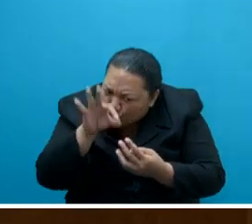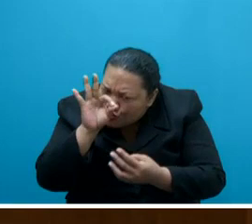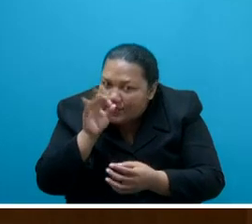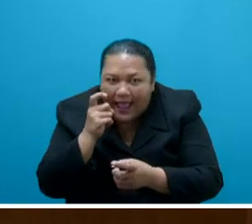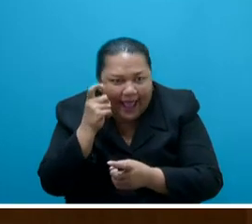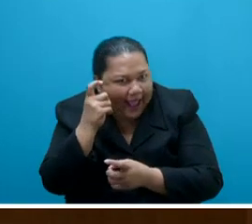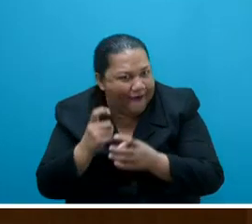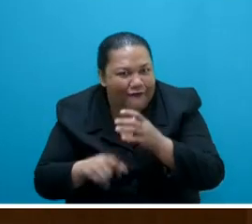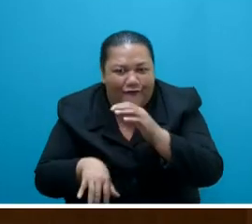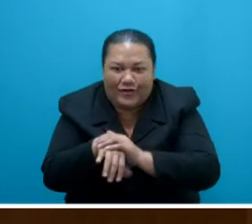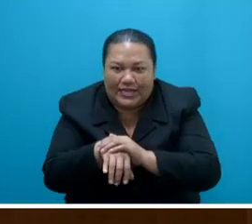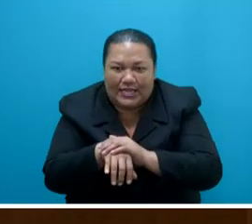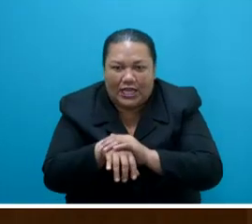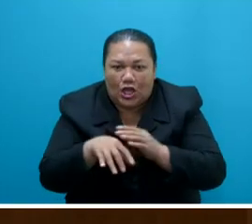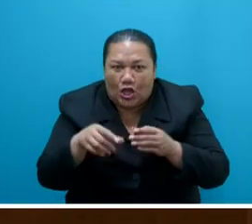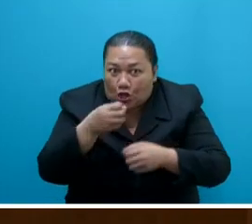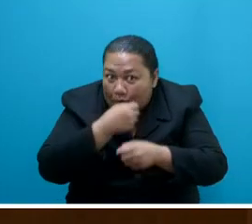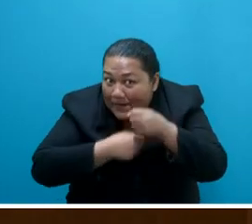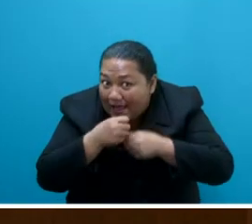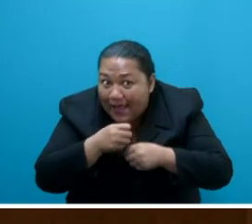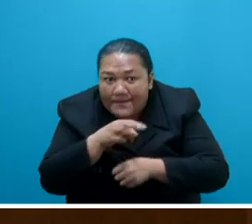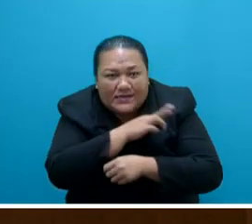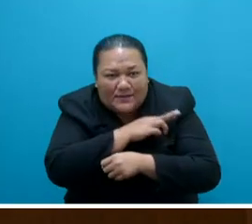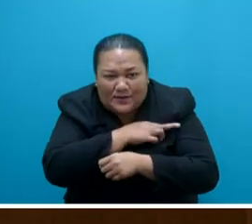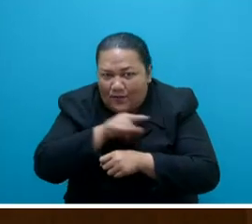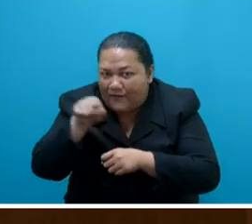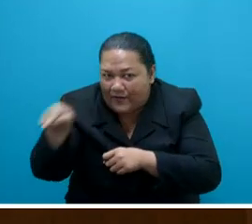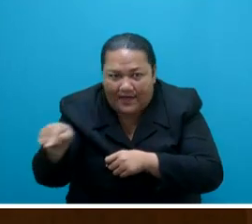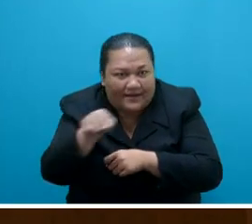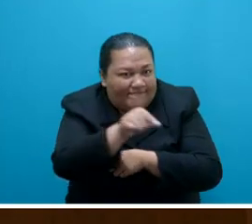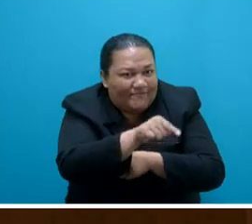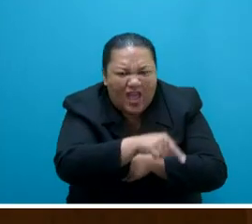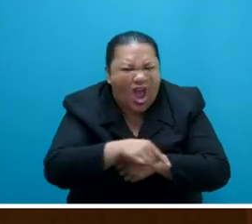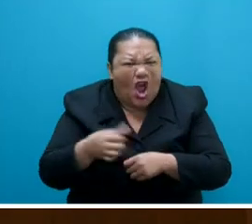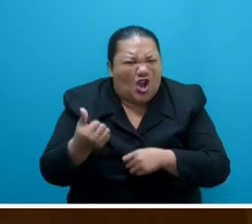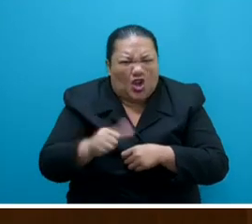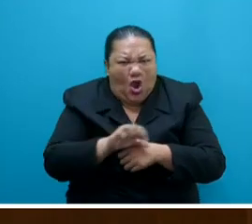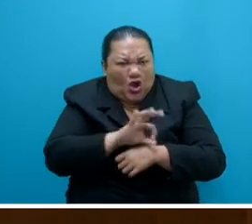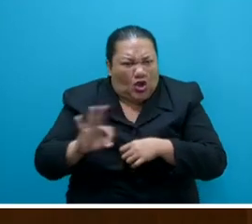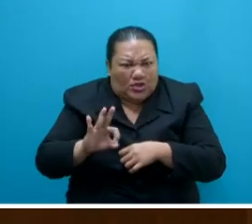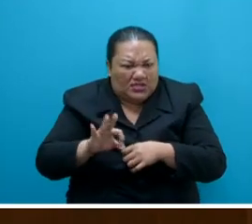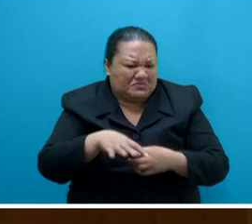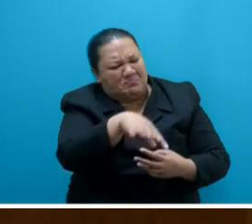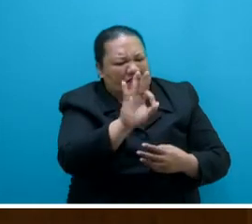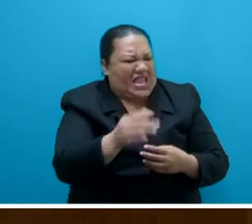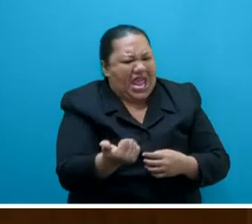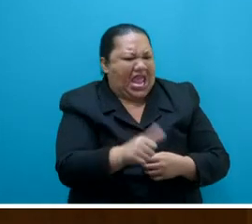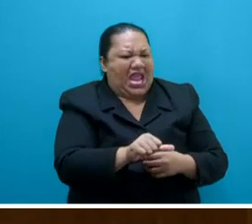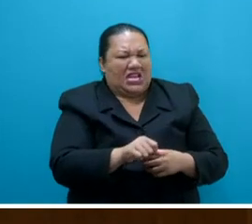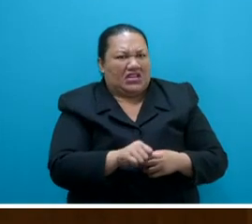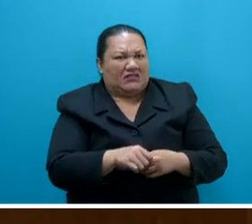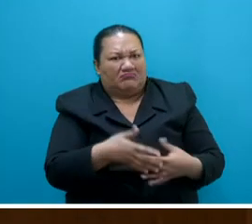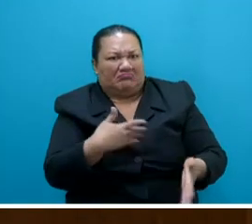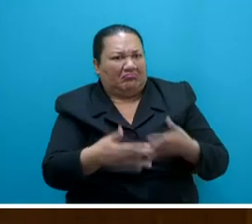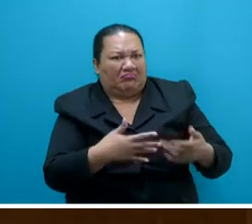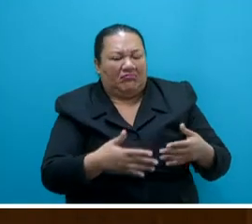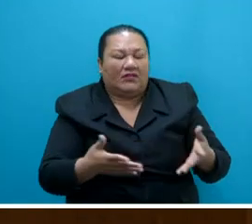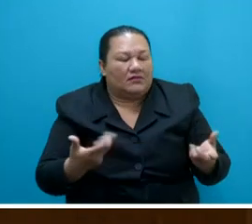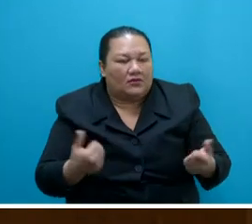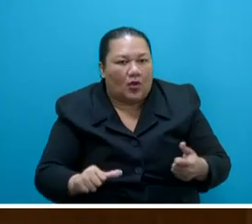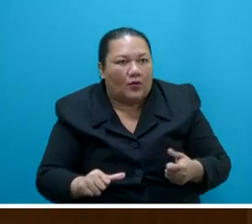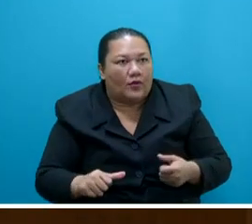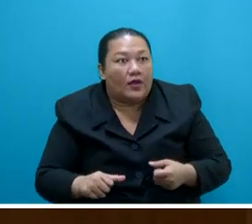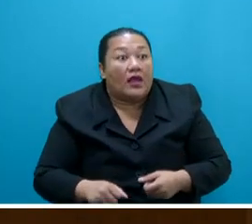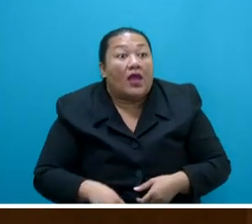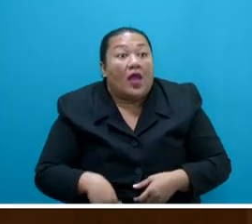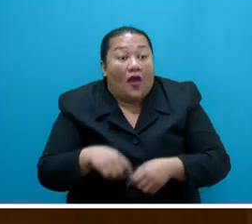Honorable Speaker, as a former military officer yourself, I'm sure you know there are times when the breadth of the available resources does not